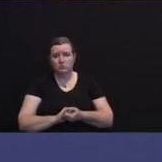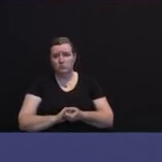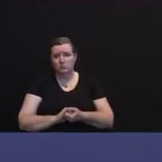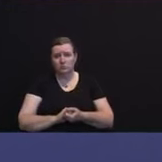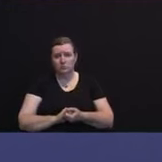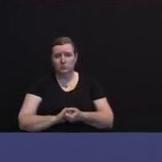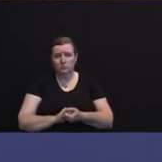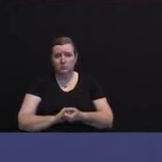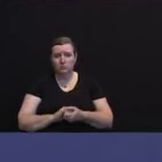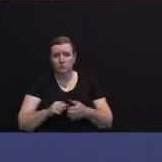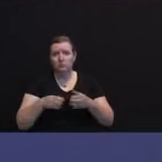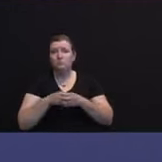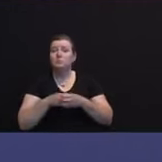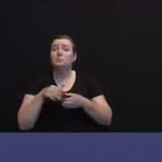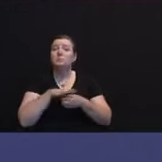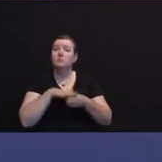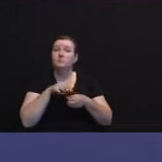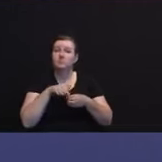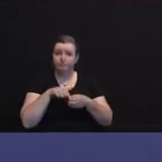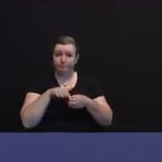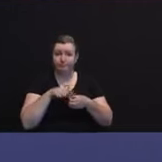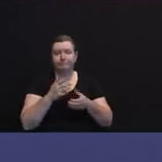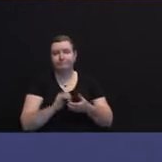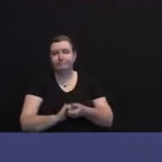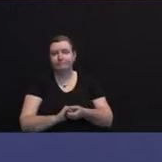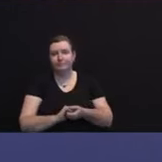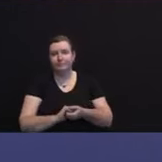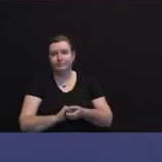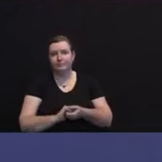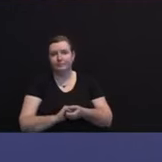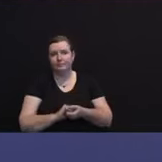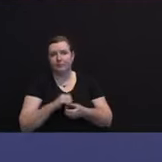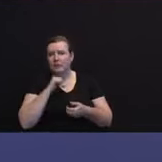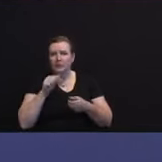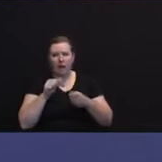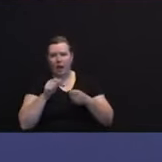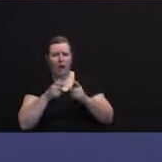blunt instrument. I'm going to mask up if it's okay with everybody.